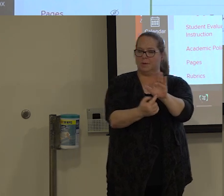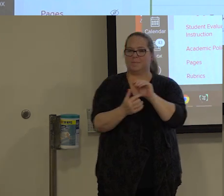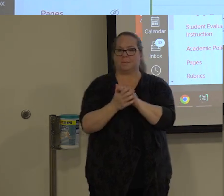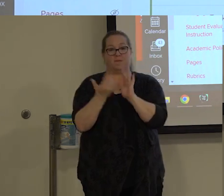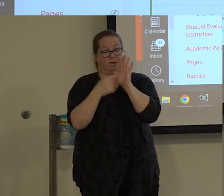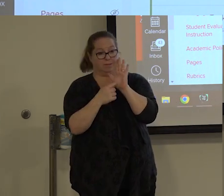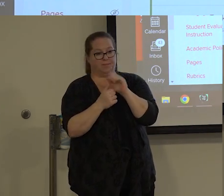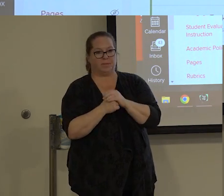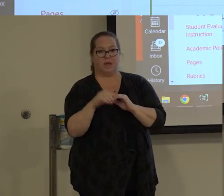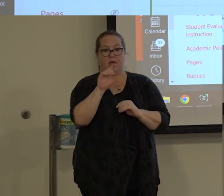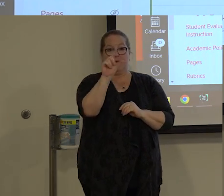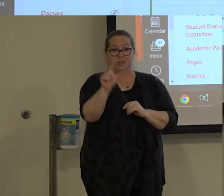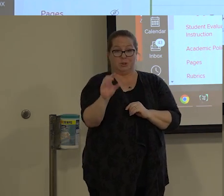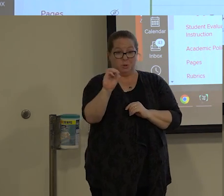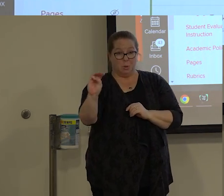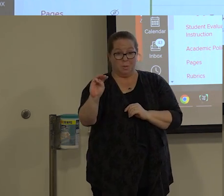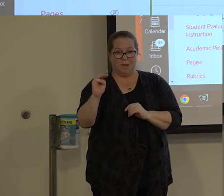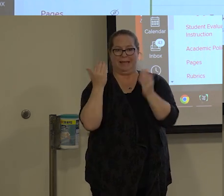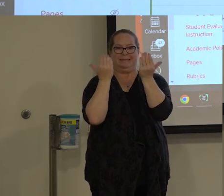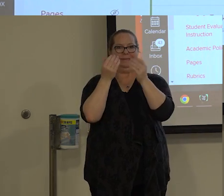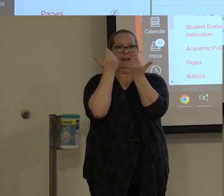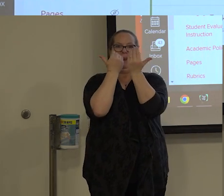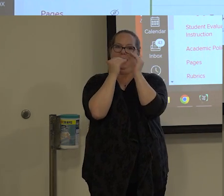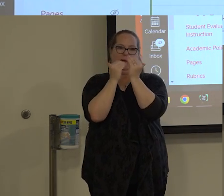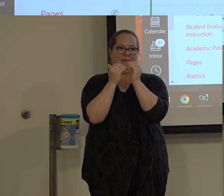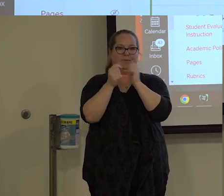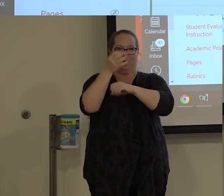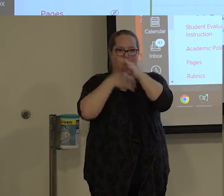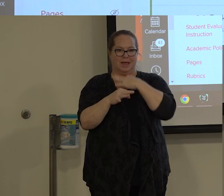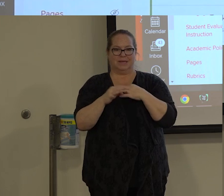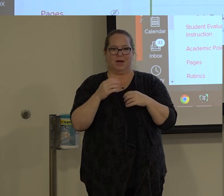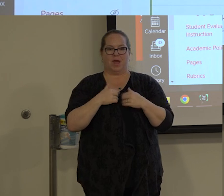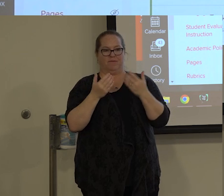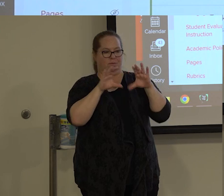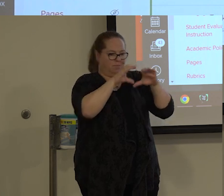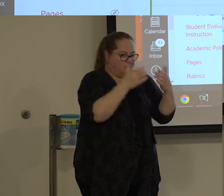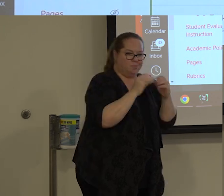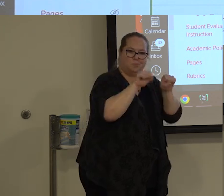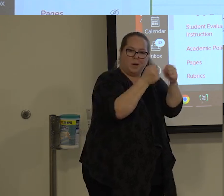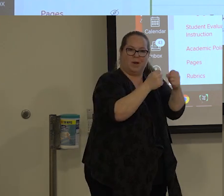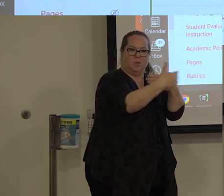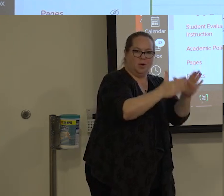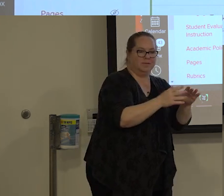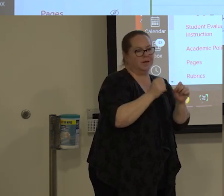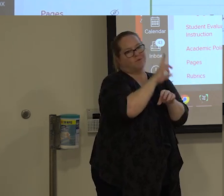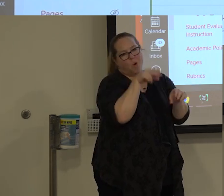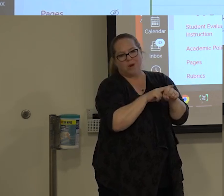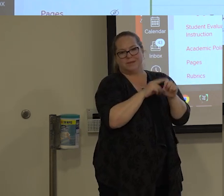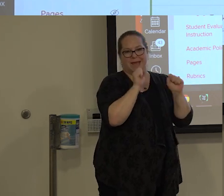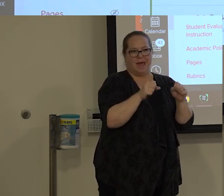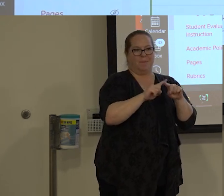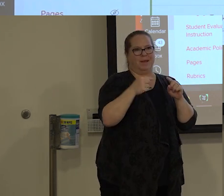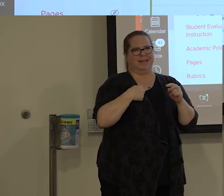For example, Zoom is limited in its ability to replace a classroom experience. We get close with breakout rooms, of course, but I think many of us would argue